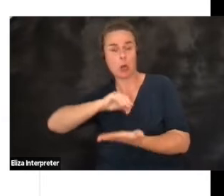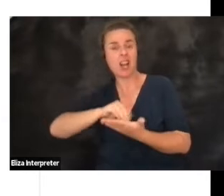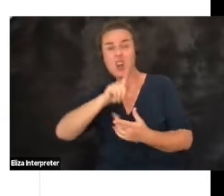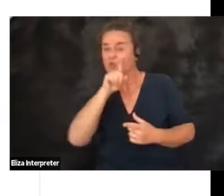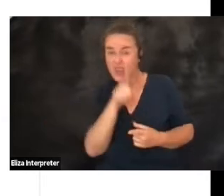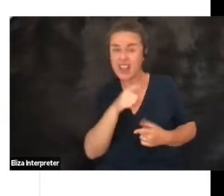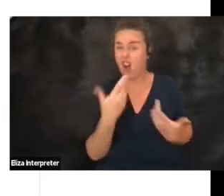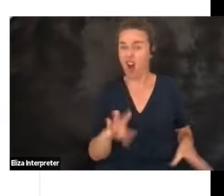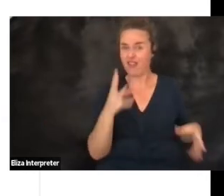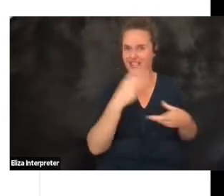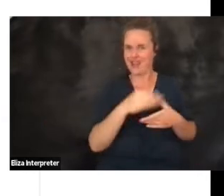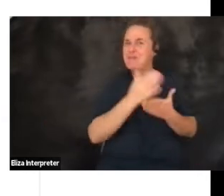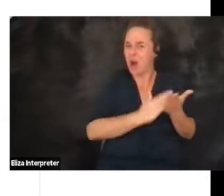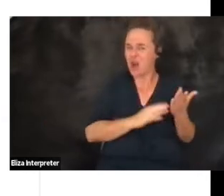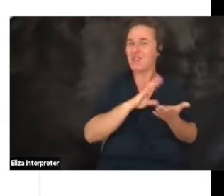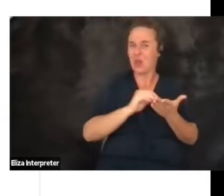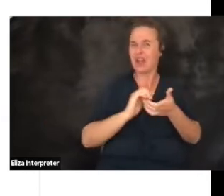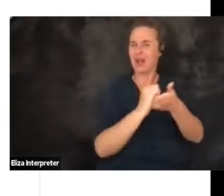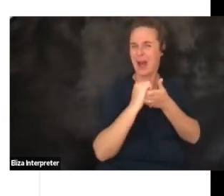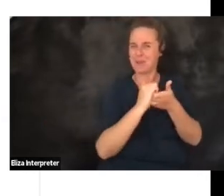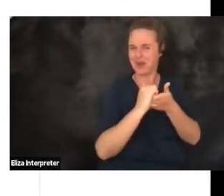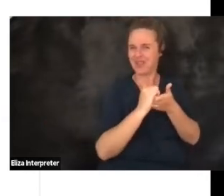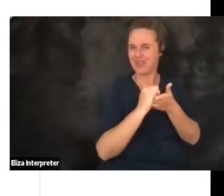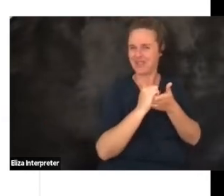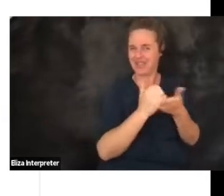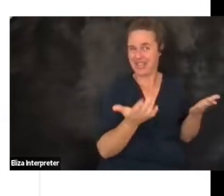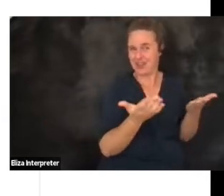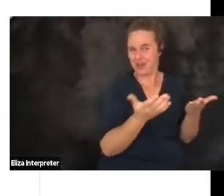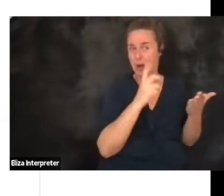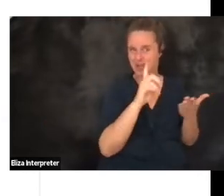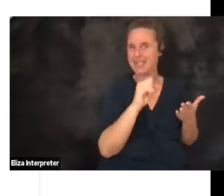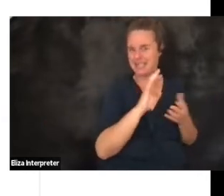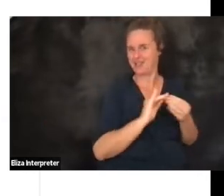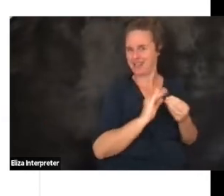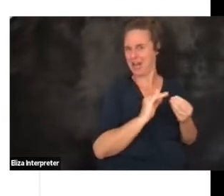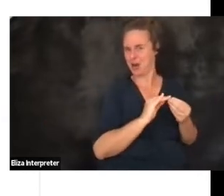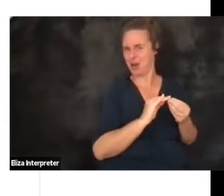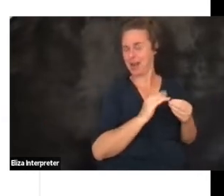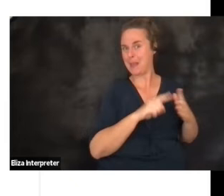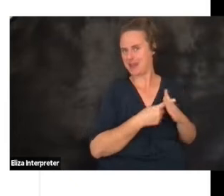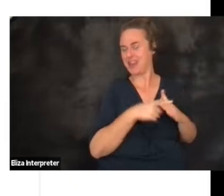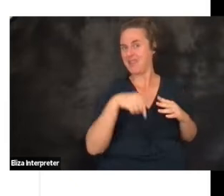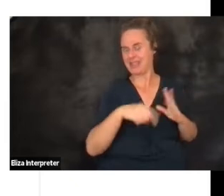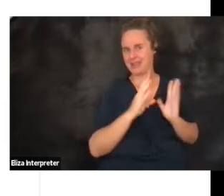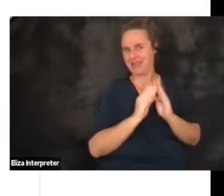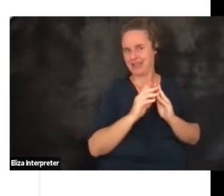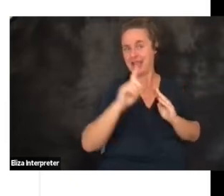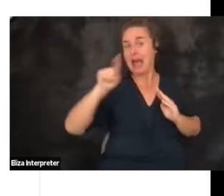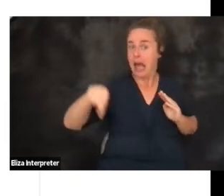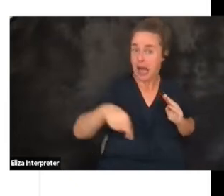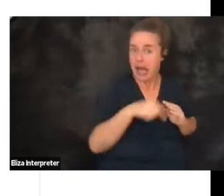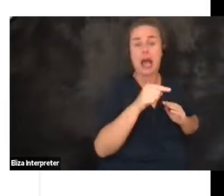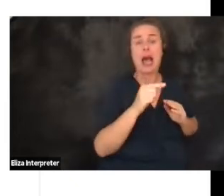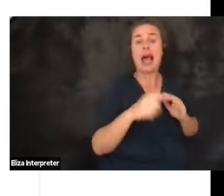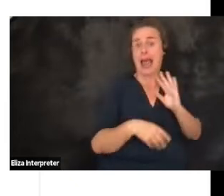shared with us at the very beginning. And what we would add here is this results focus. And this